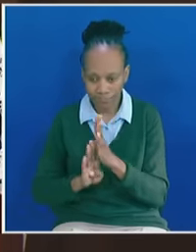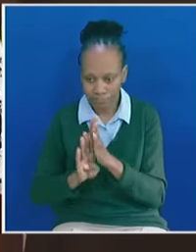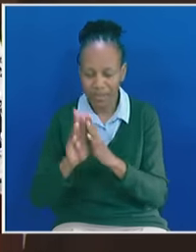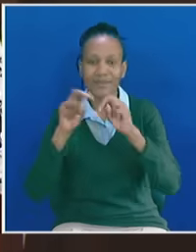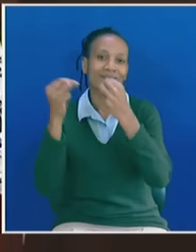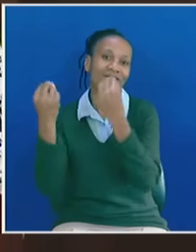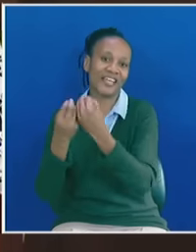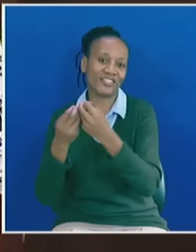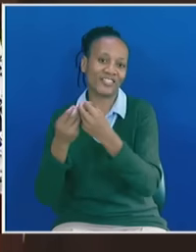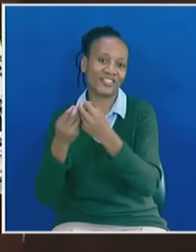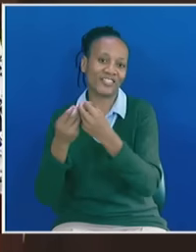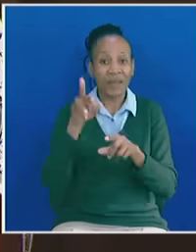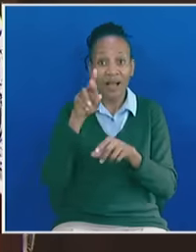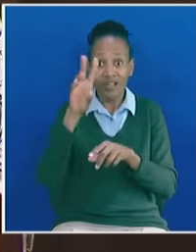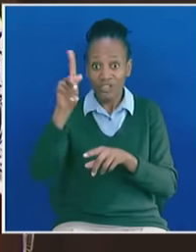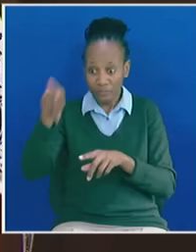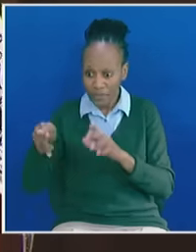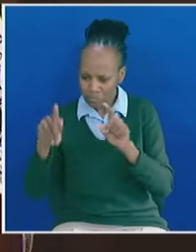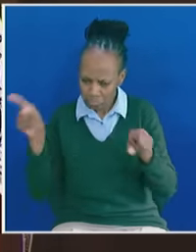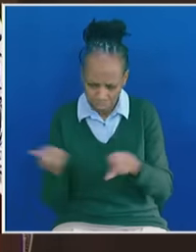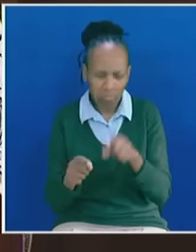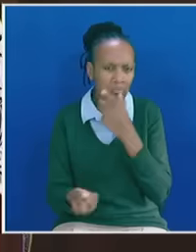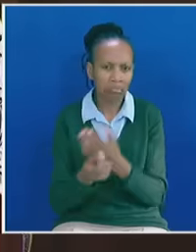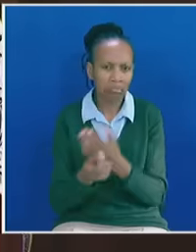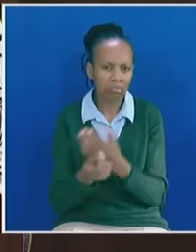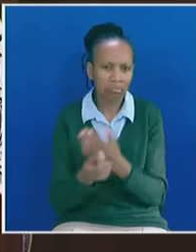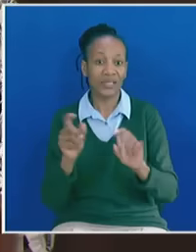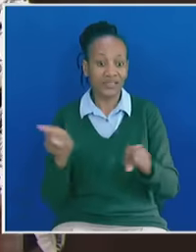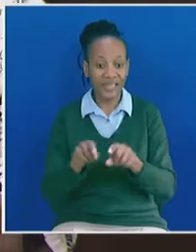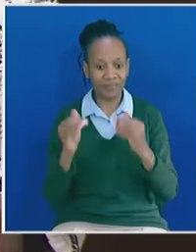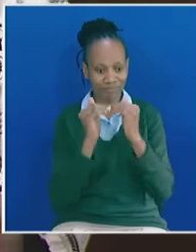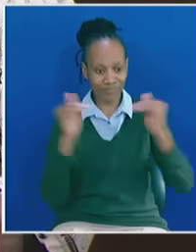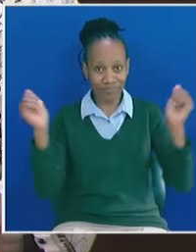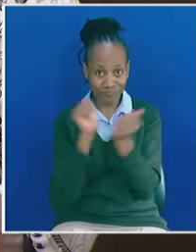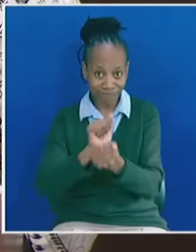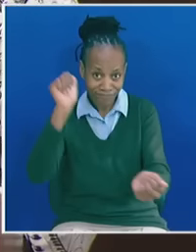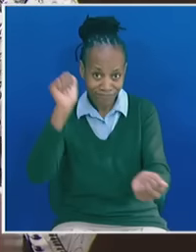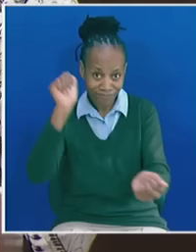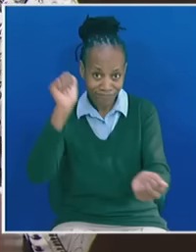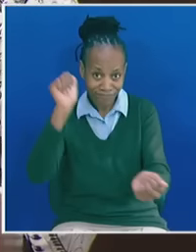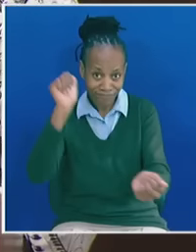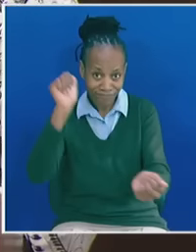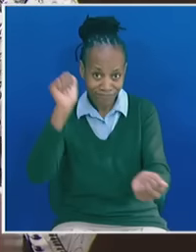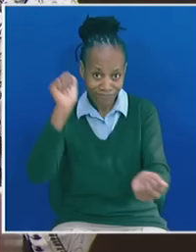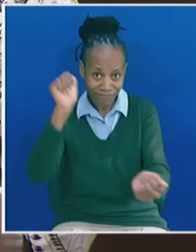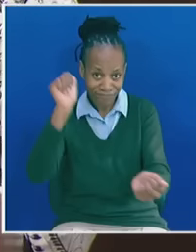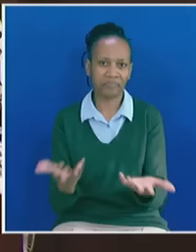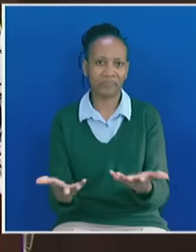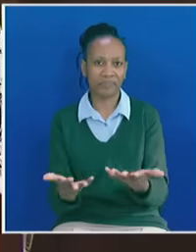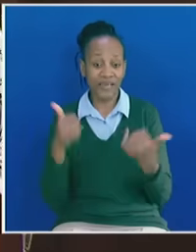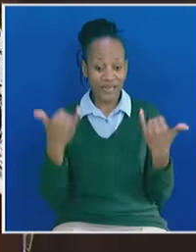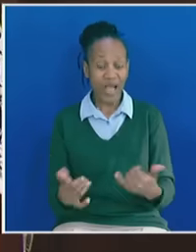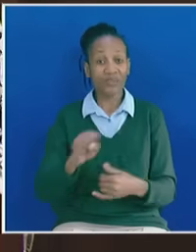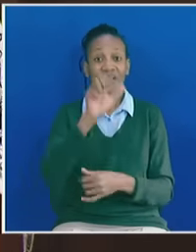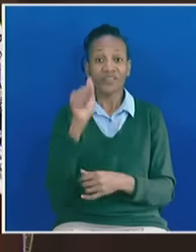links reconstruction and development, and indeed it deepens democracy. What we have in South Africa is that